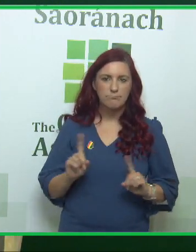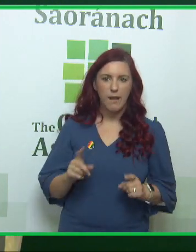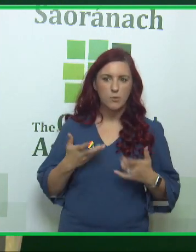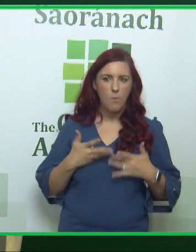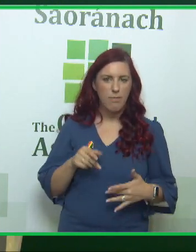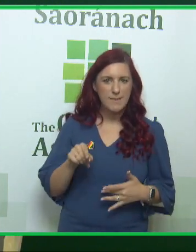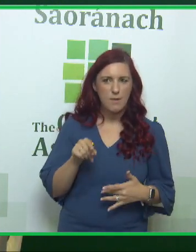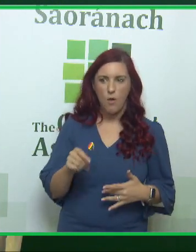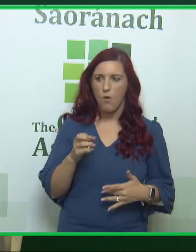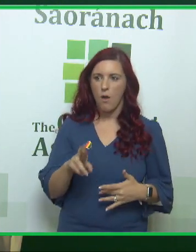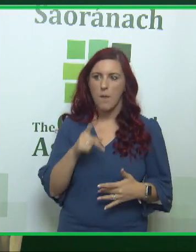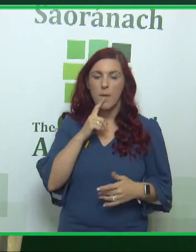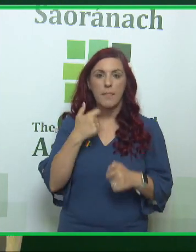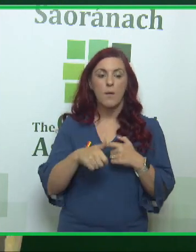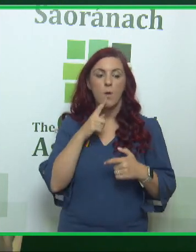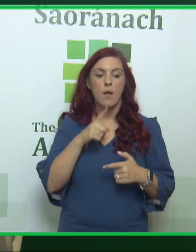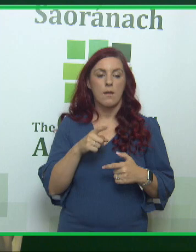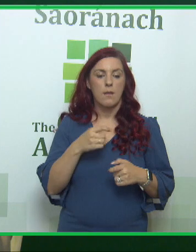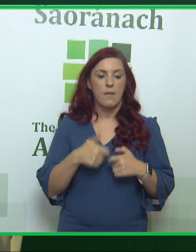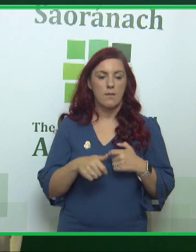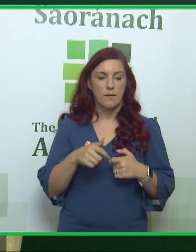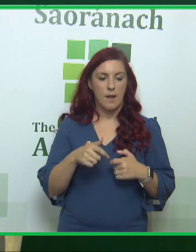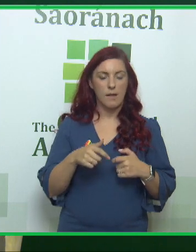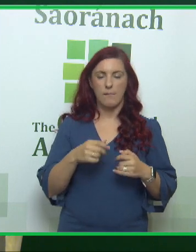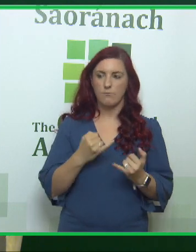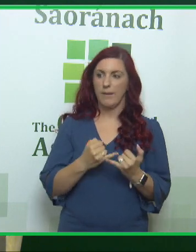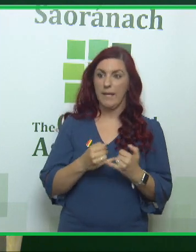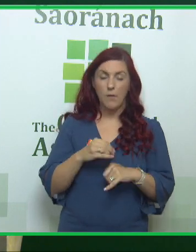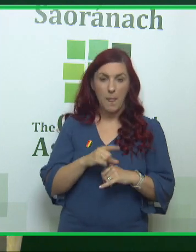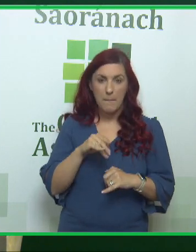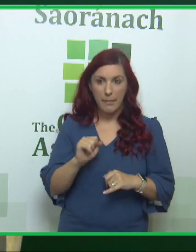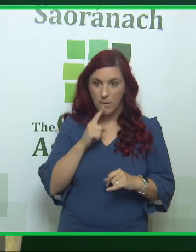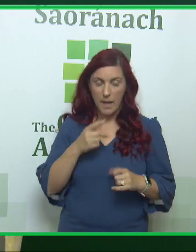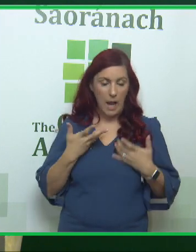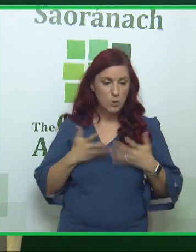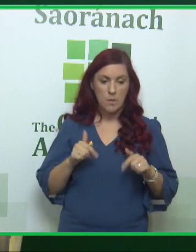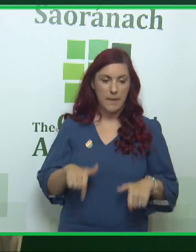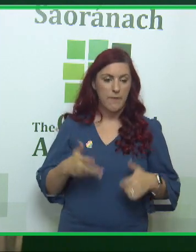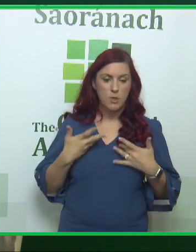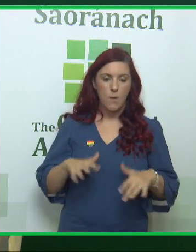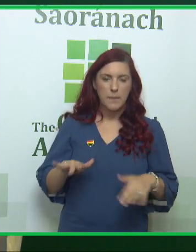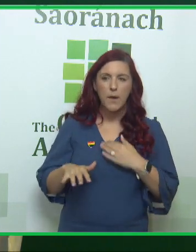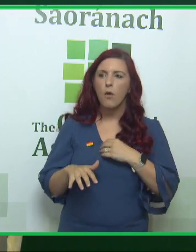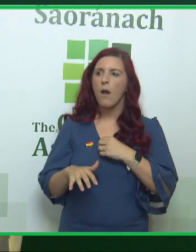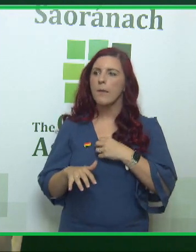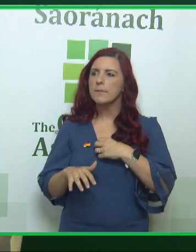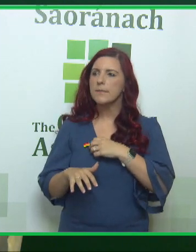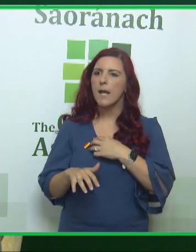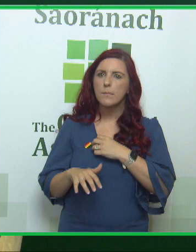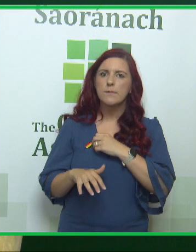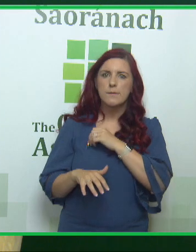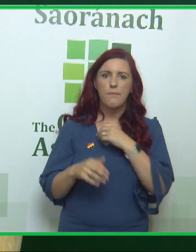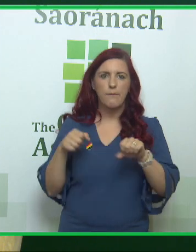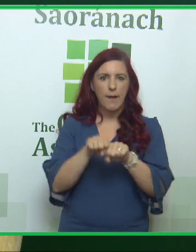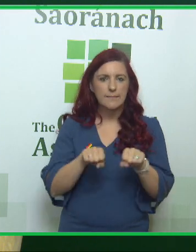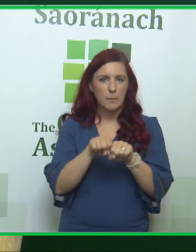anymore. And when I meant I don't want to be here, I don't want to be here. And and I was frightened. My mental state was getting progressively